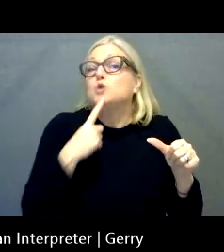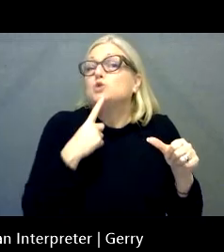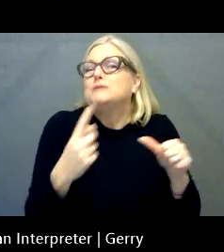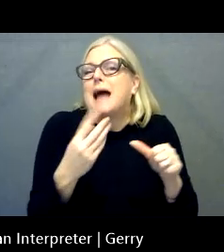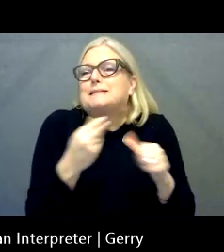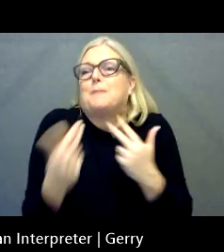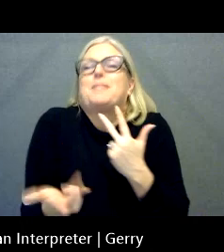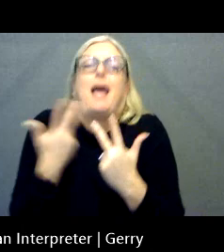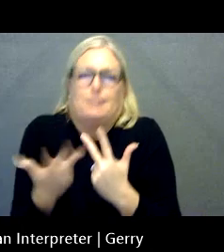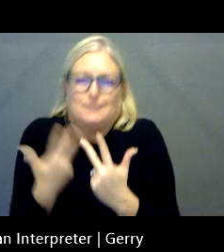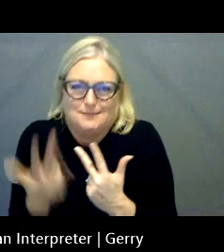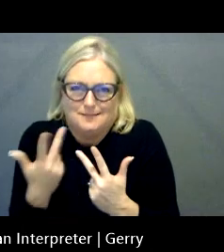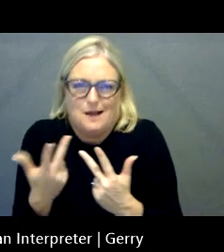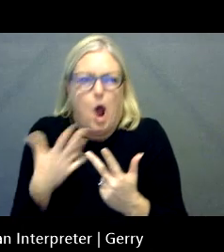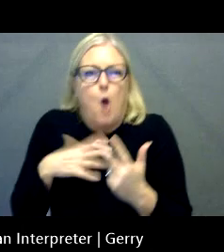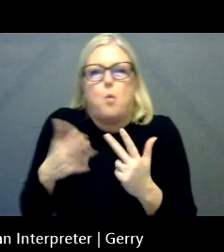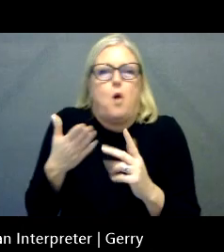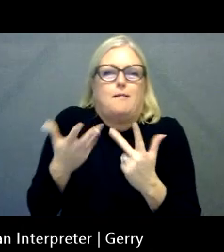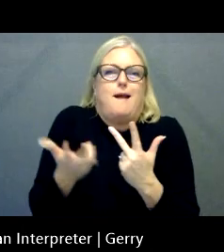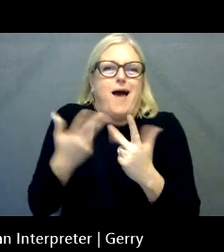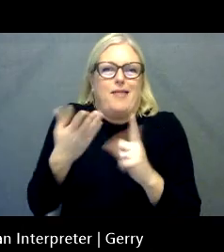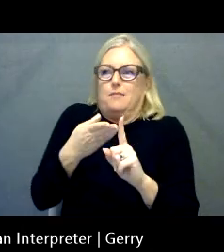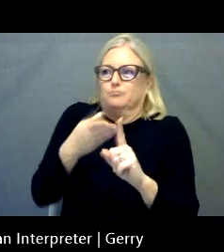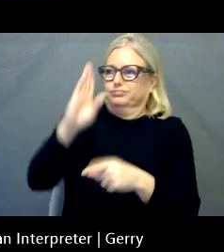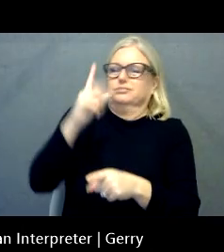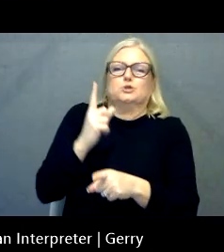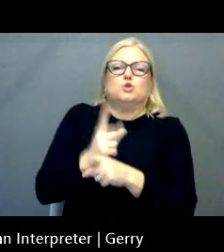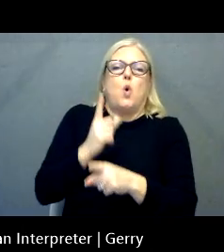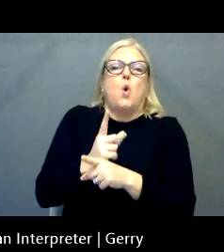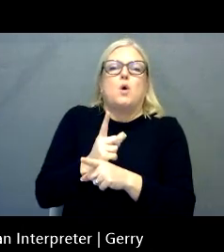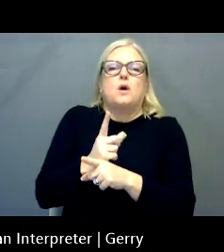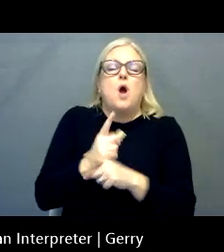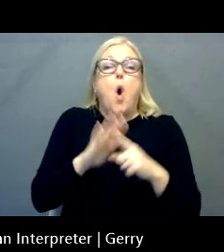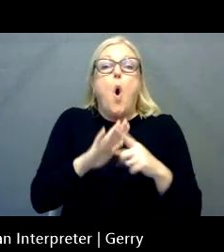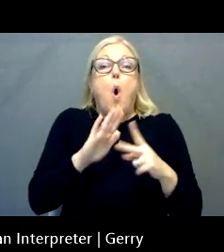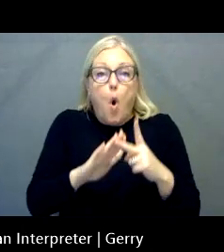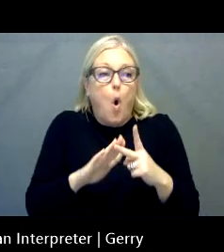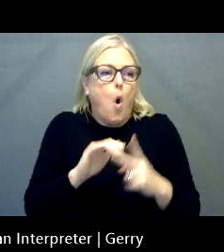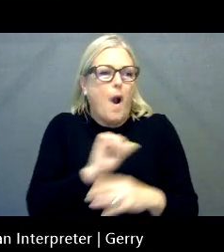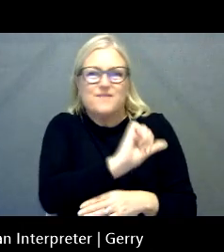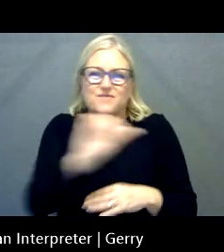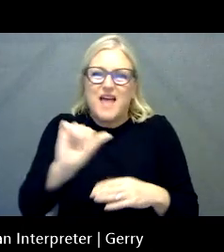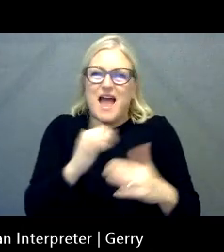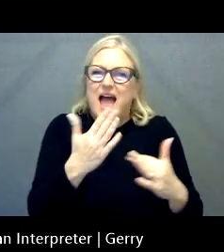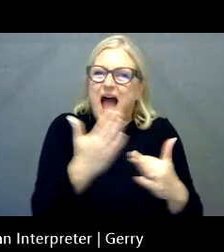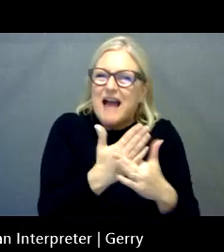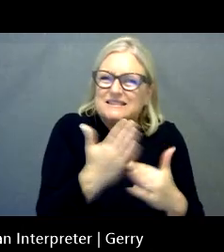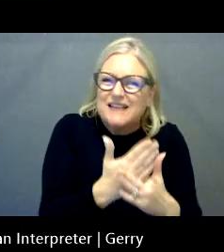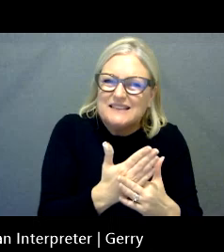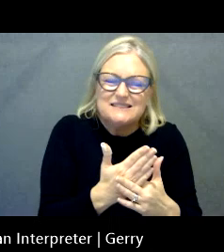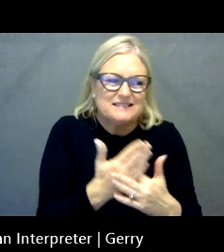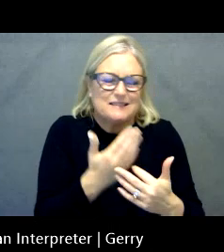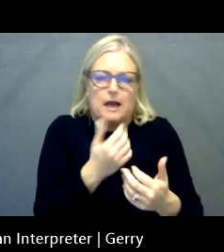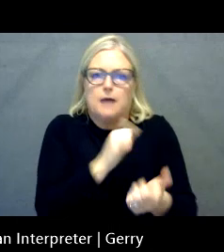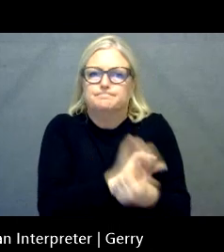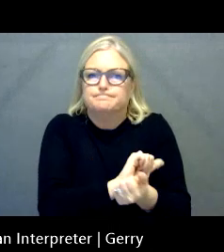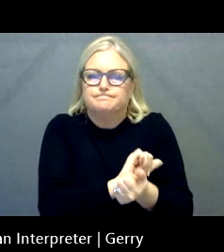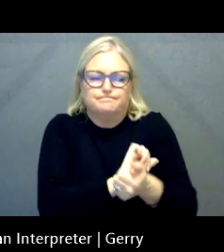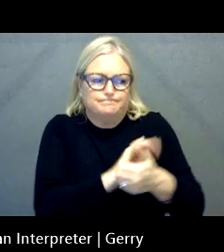problematic for some people who had particular accessibility needs, for example, using screen readers or having